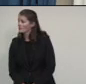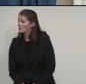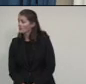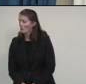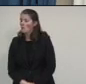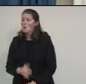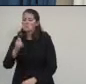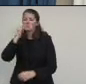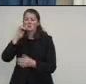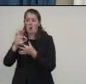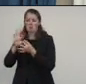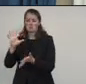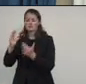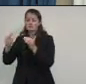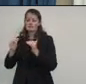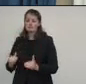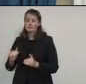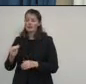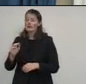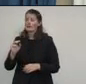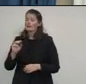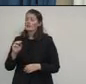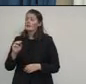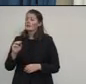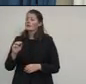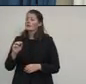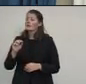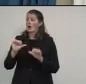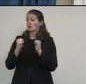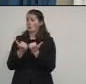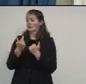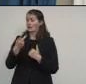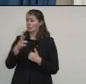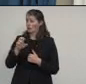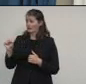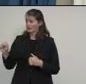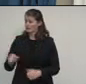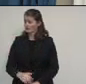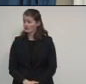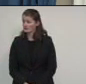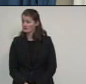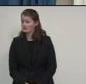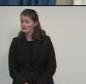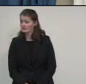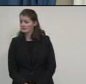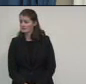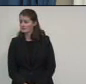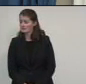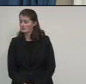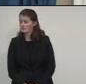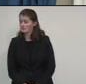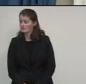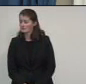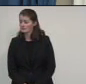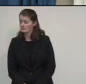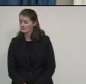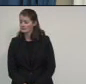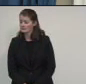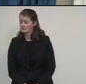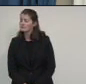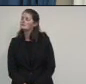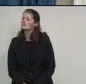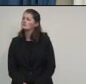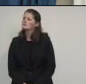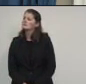Well, I did sign the decision, the directive yesterday, and if I'd have told Nevada first, I'd have had to call a press conference yesterday and then call another one today,